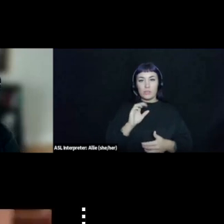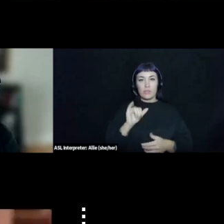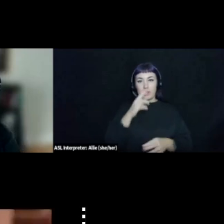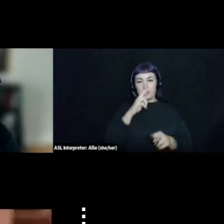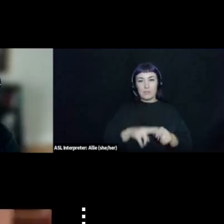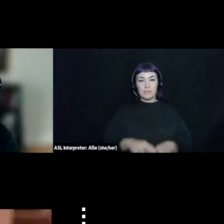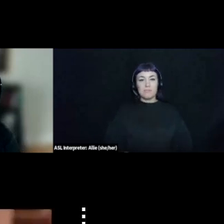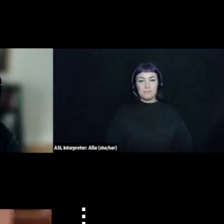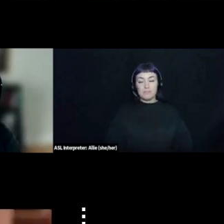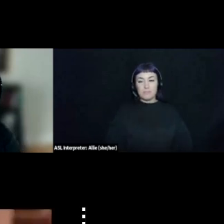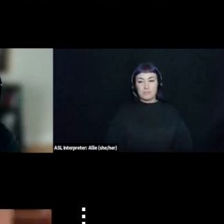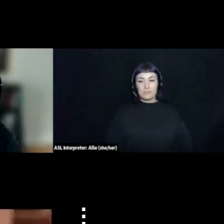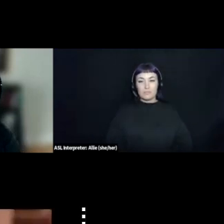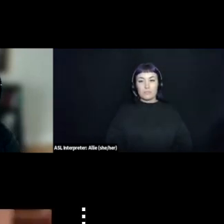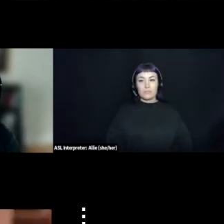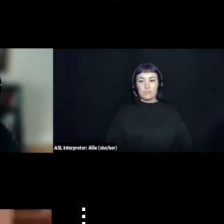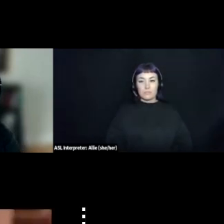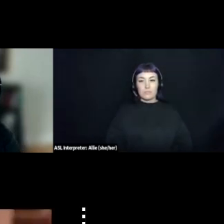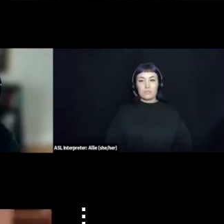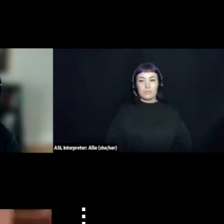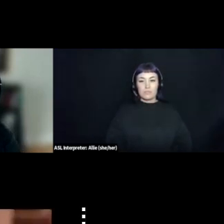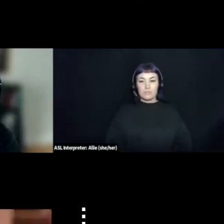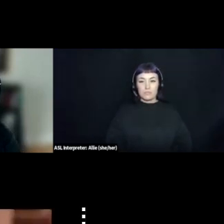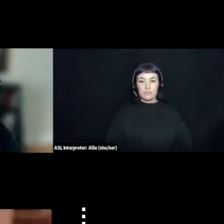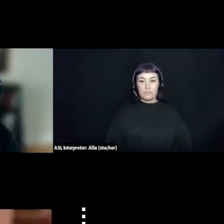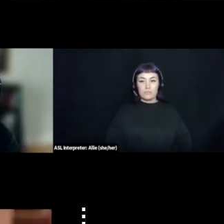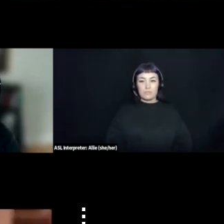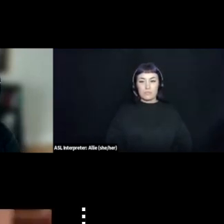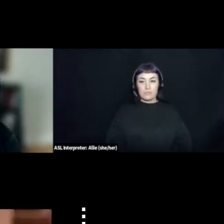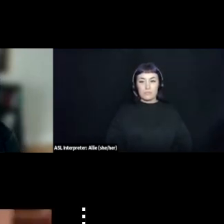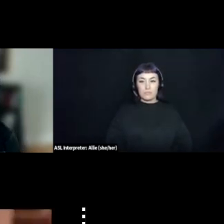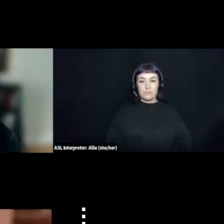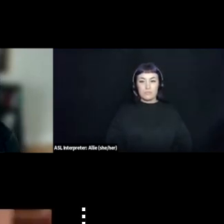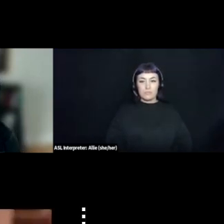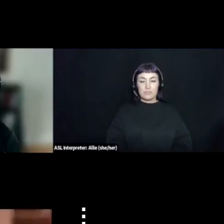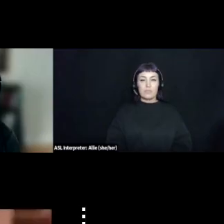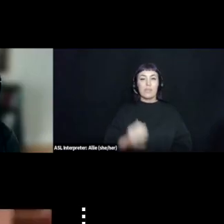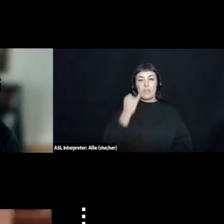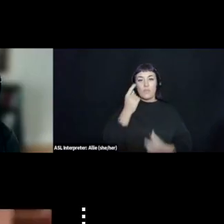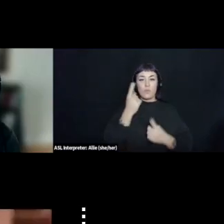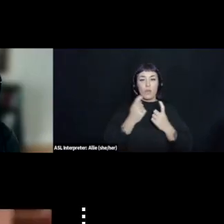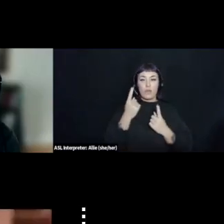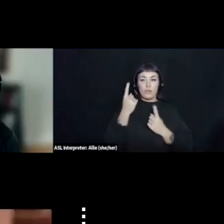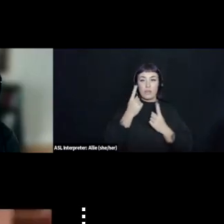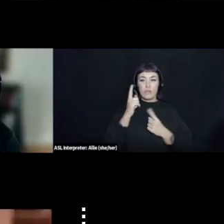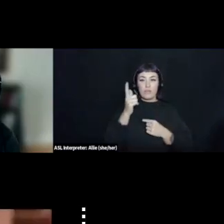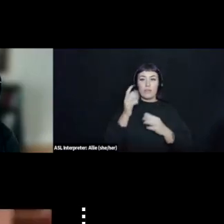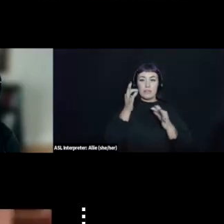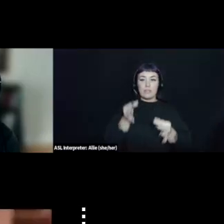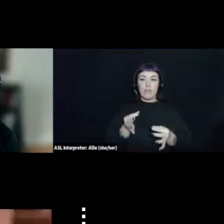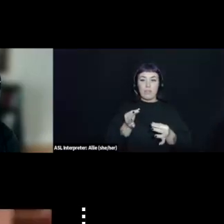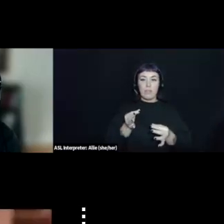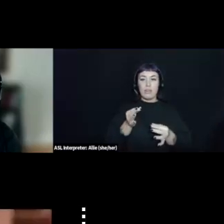fun. But yeah, if you have questions that you think of later, please definitely DM or email